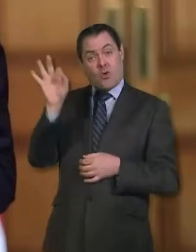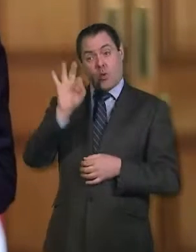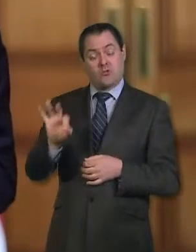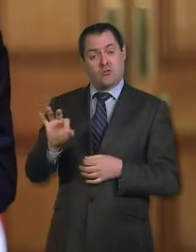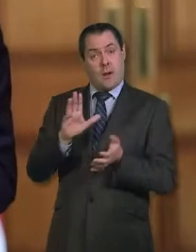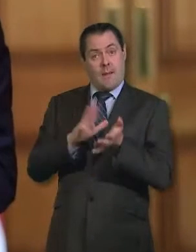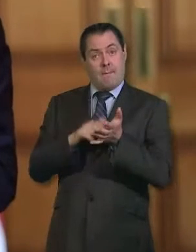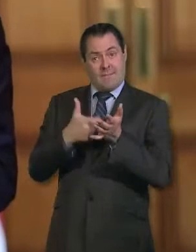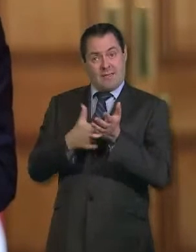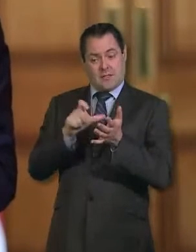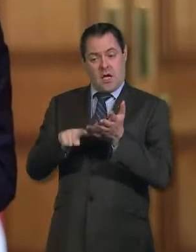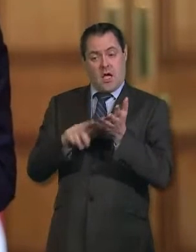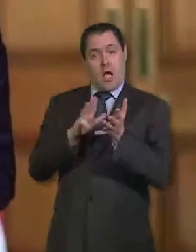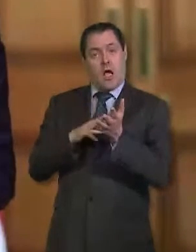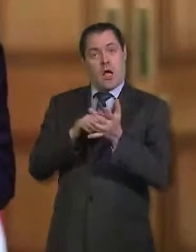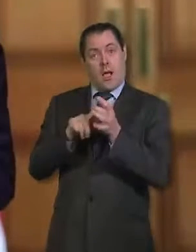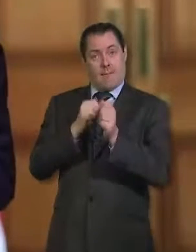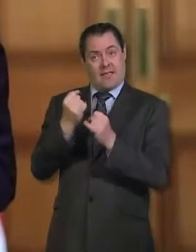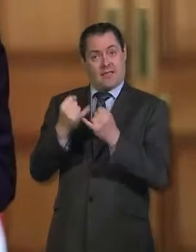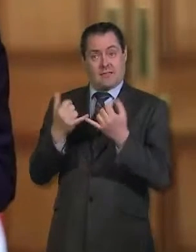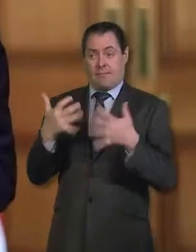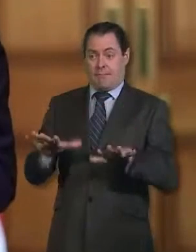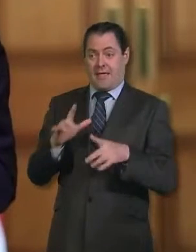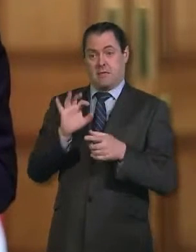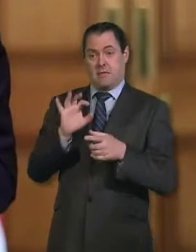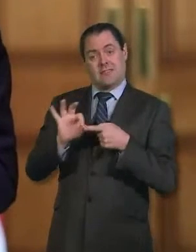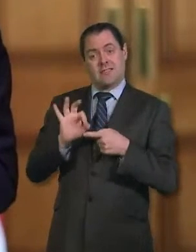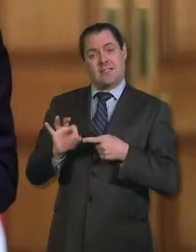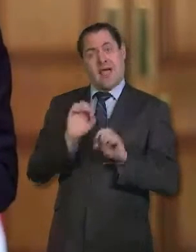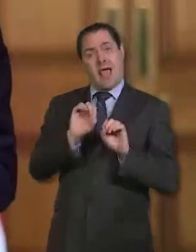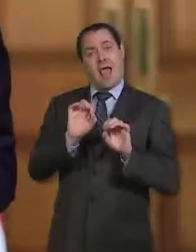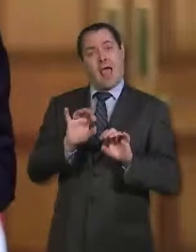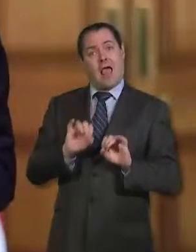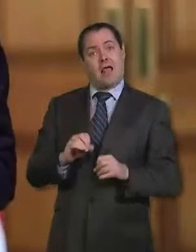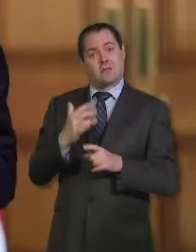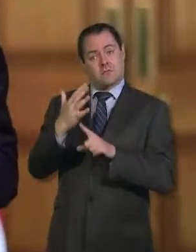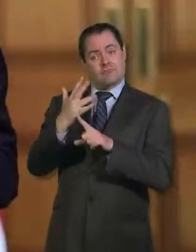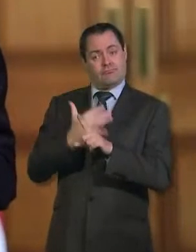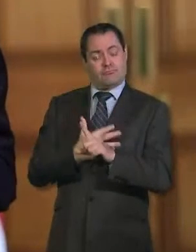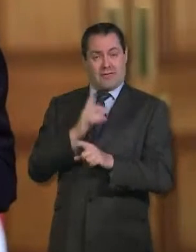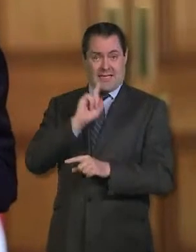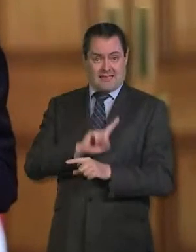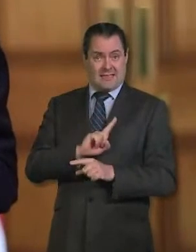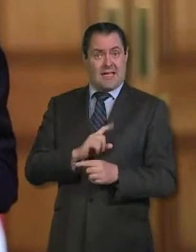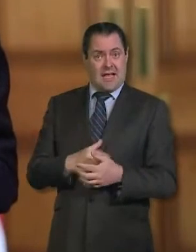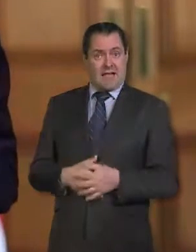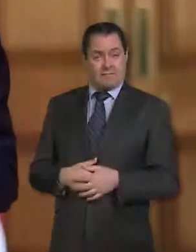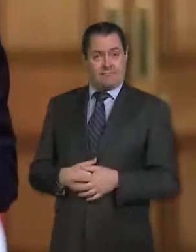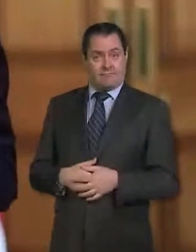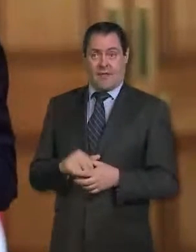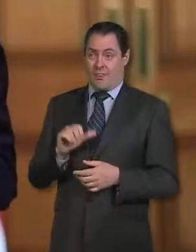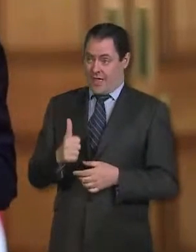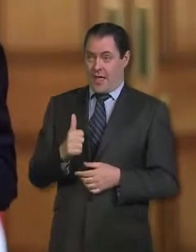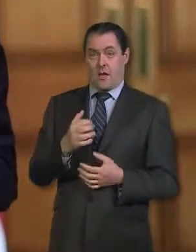the details in quite extensive detail yesterday, and then invited questions on it. My